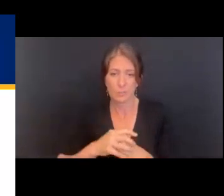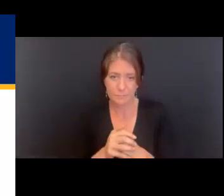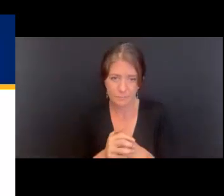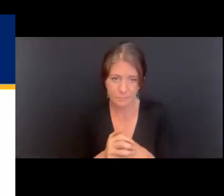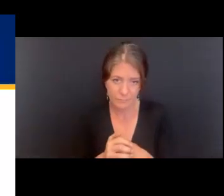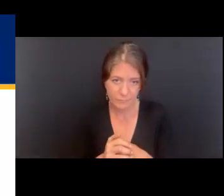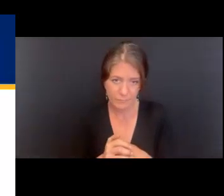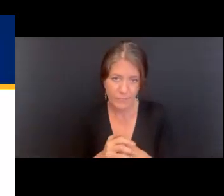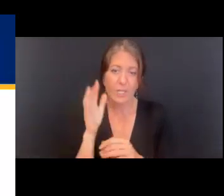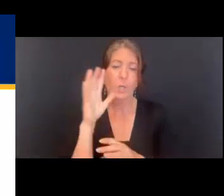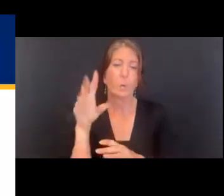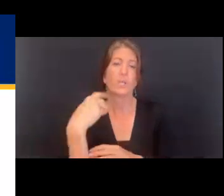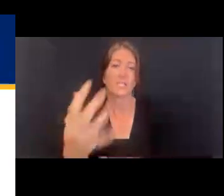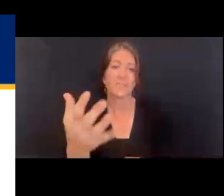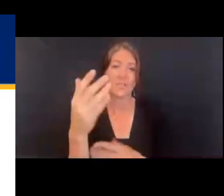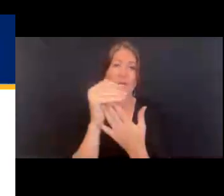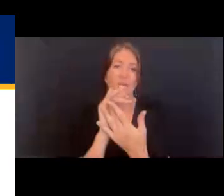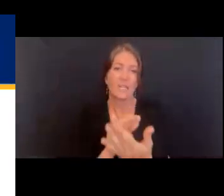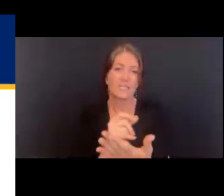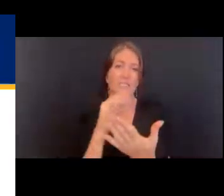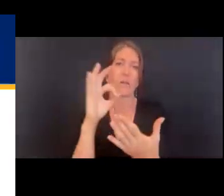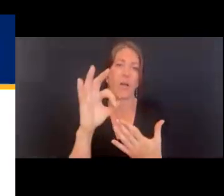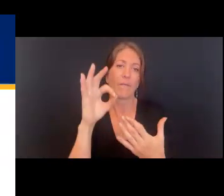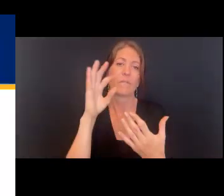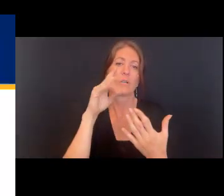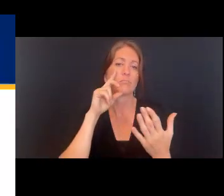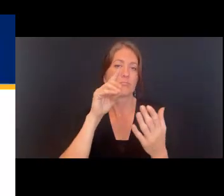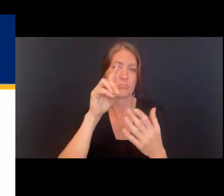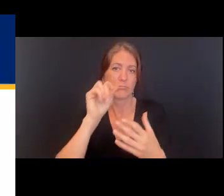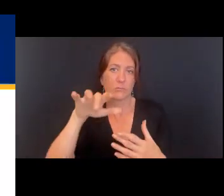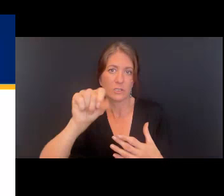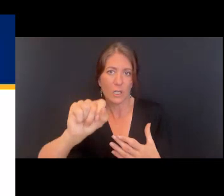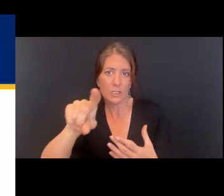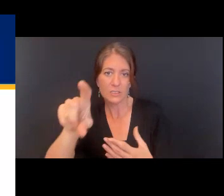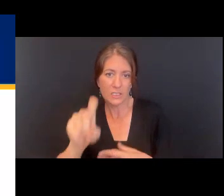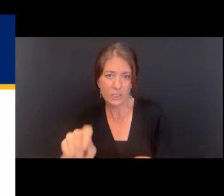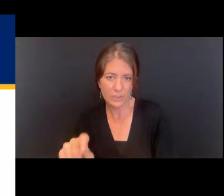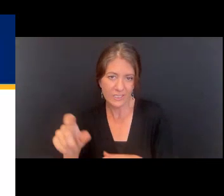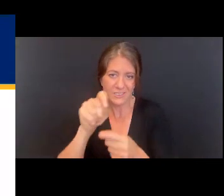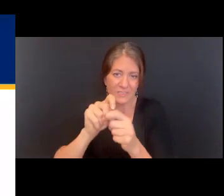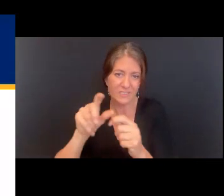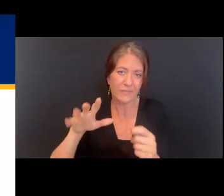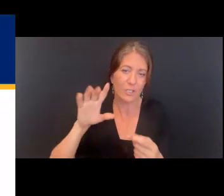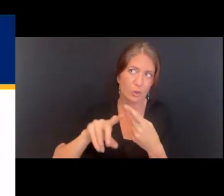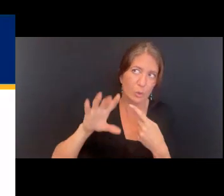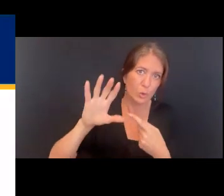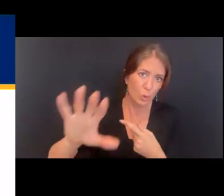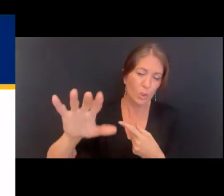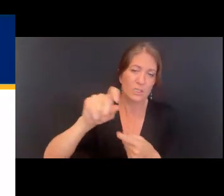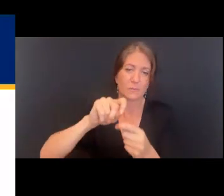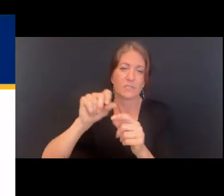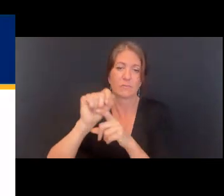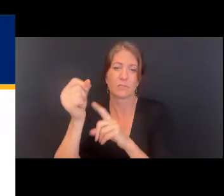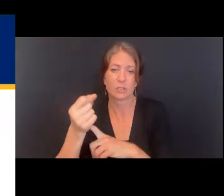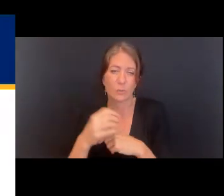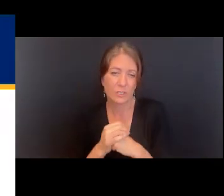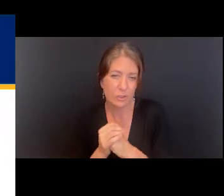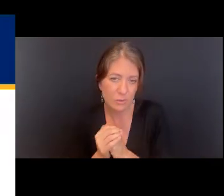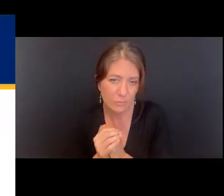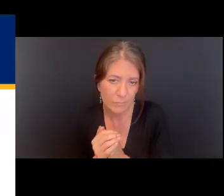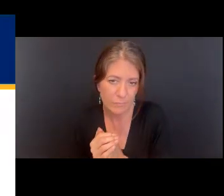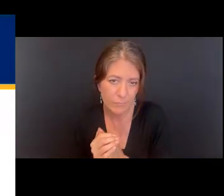individual's unique application and will complete a release of information specific to those entities for the individual or their legal representative to